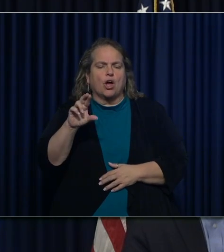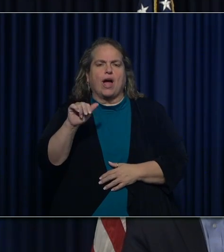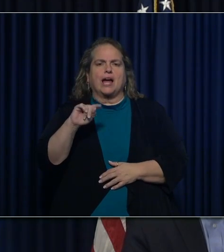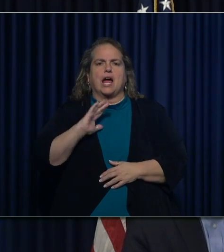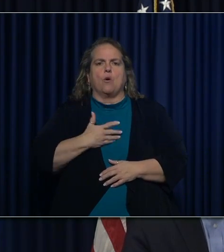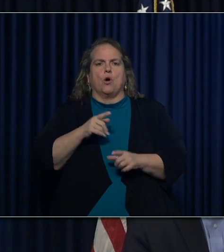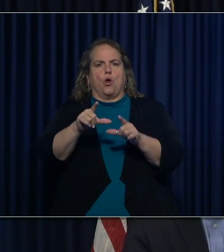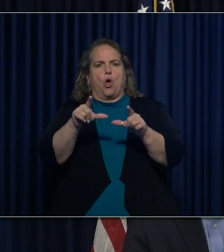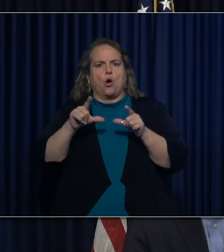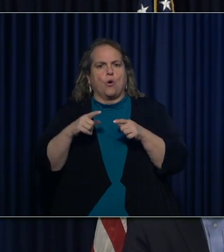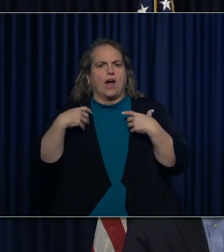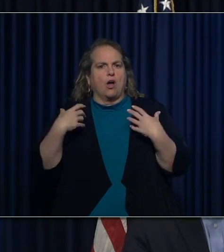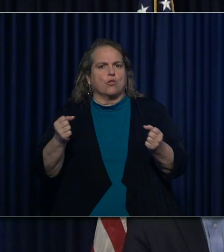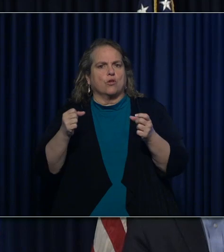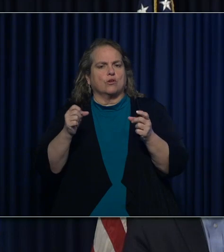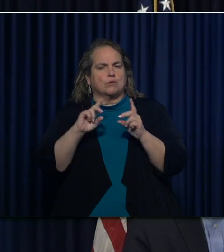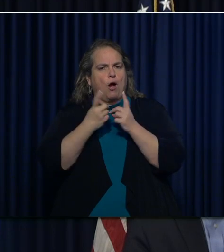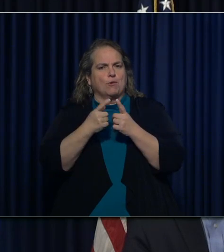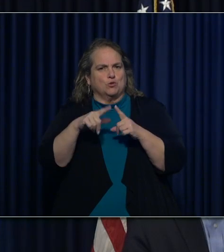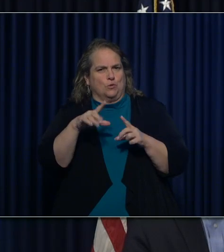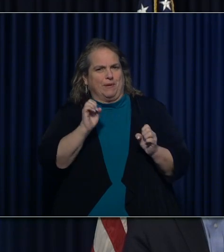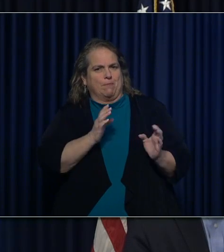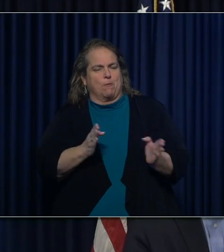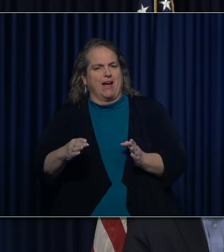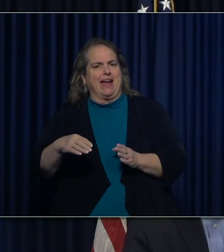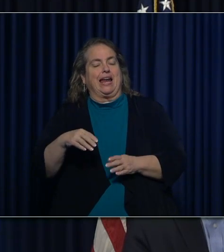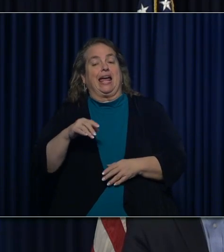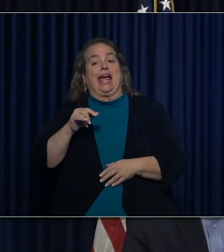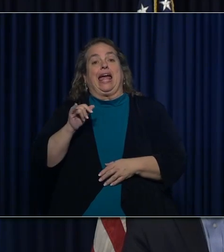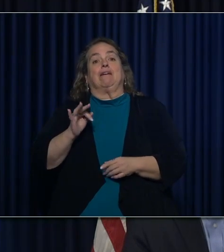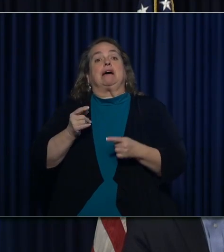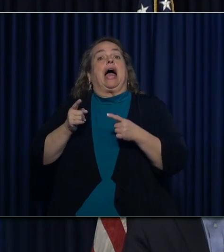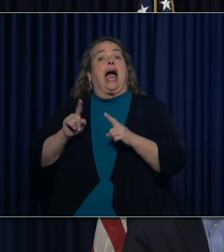health department, working to be prepared in case